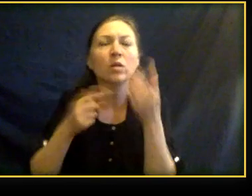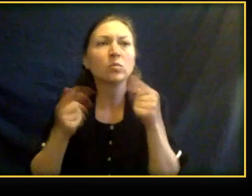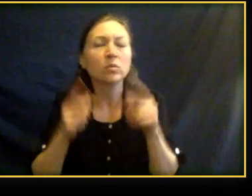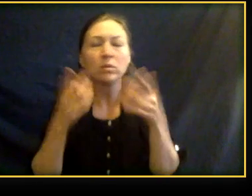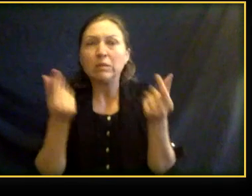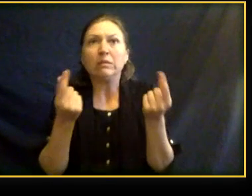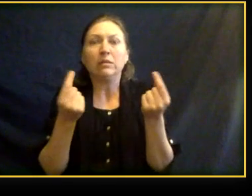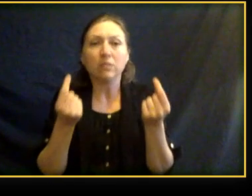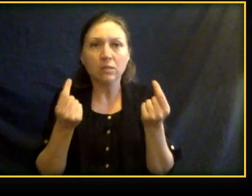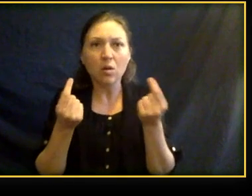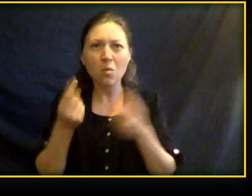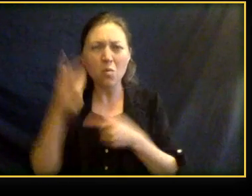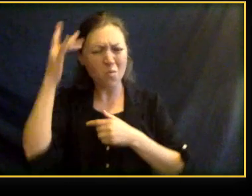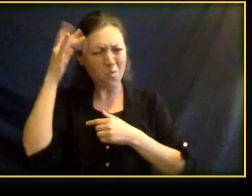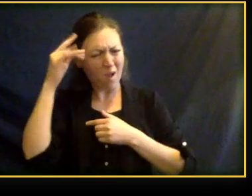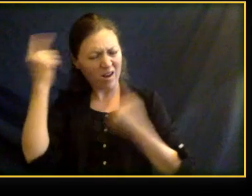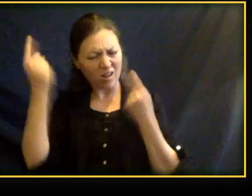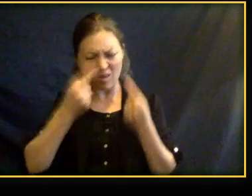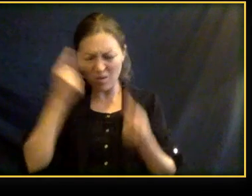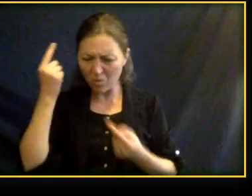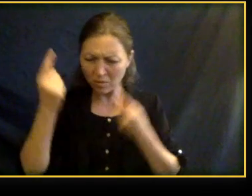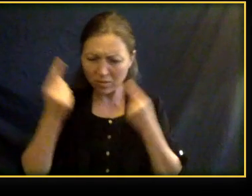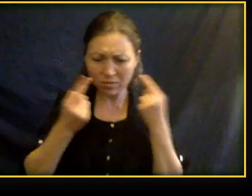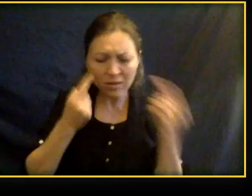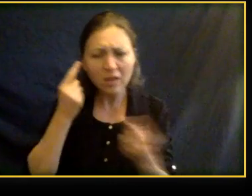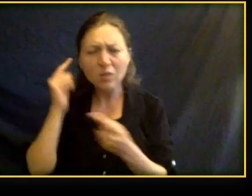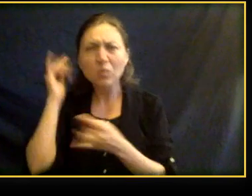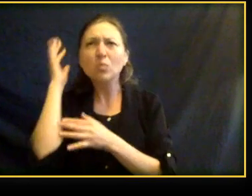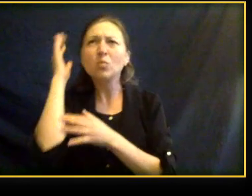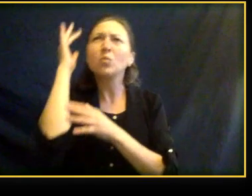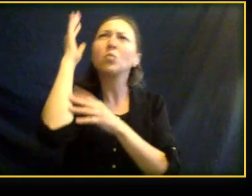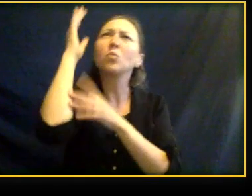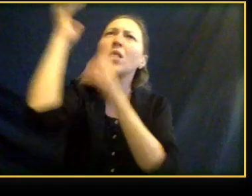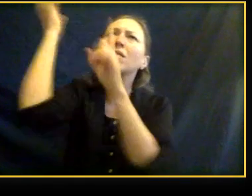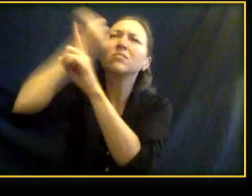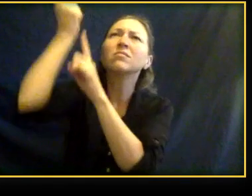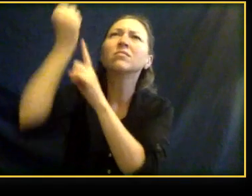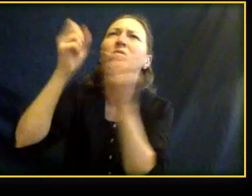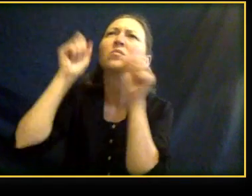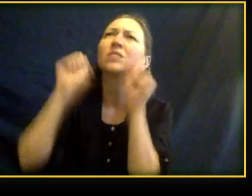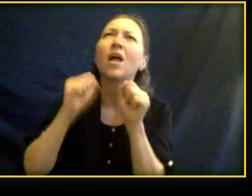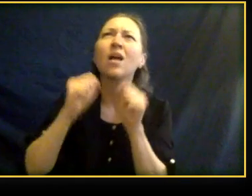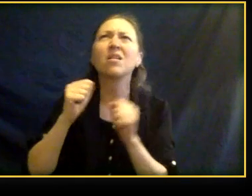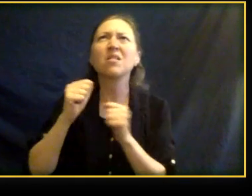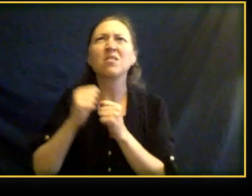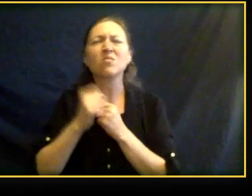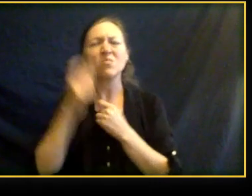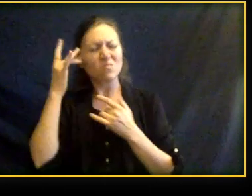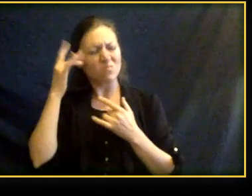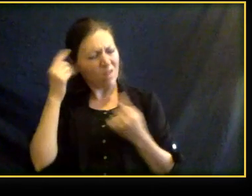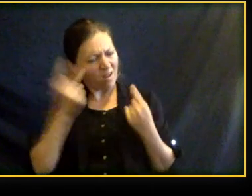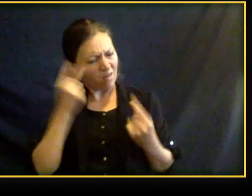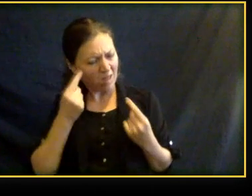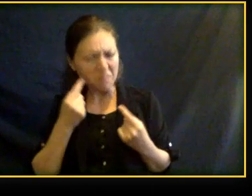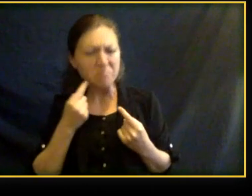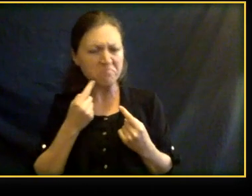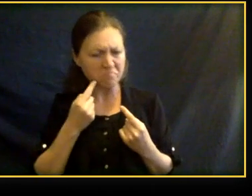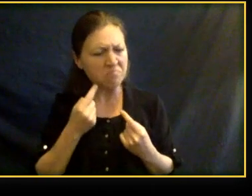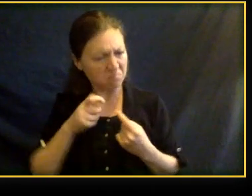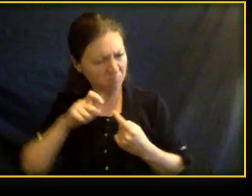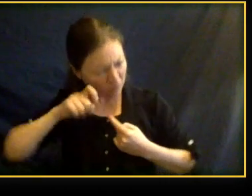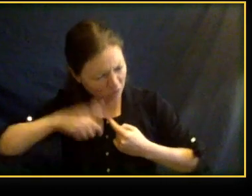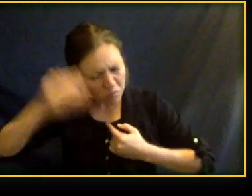think that you'll ever get there? What makes you think you deserve to